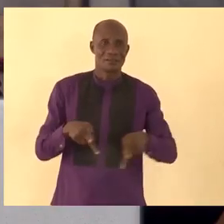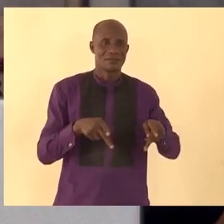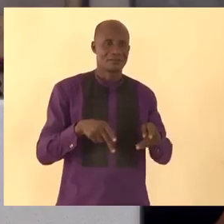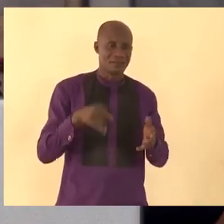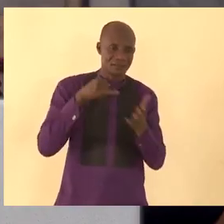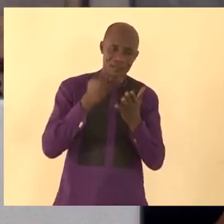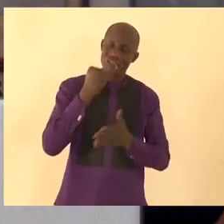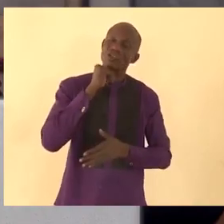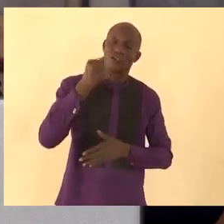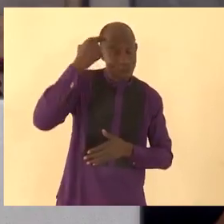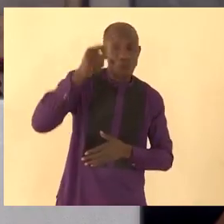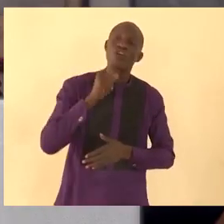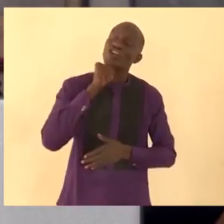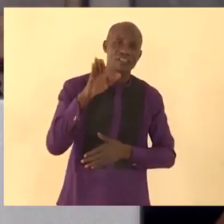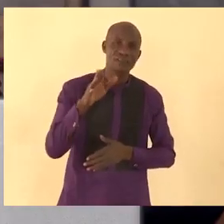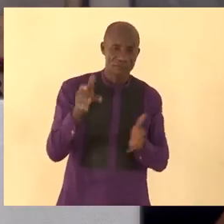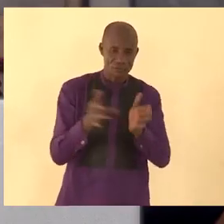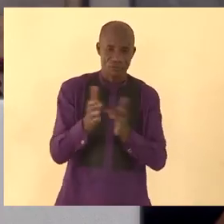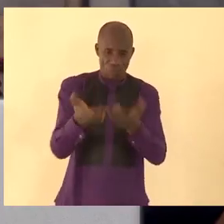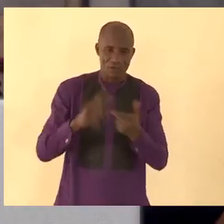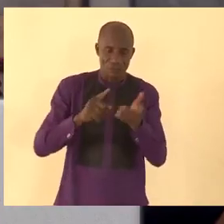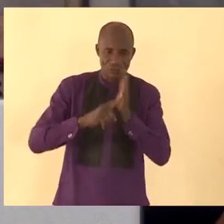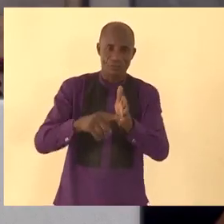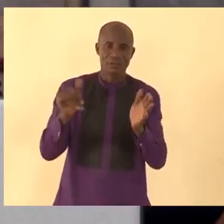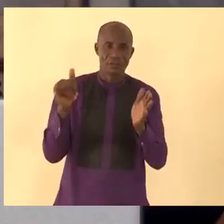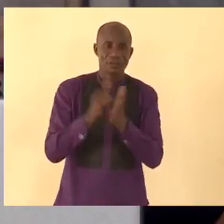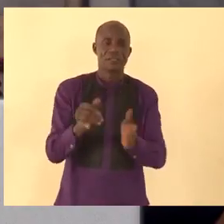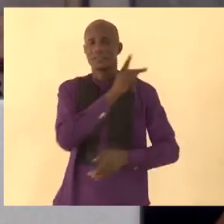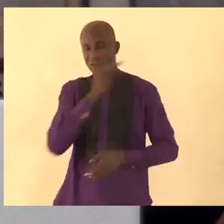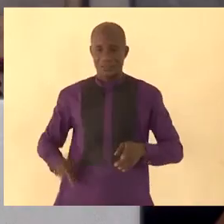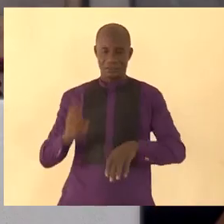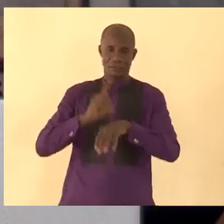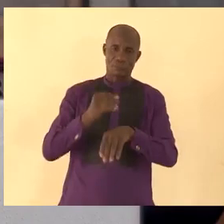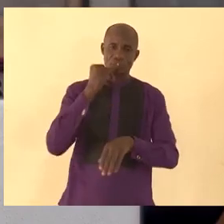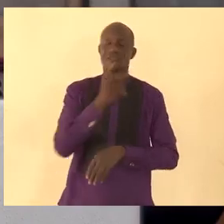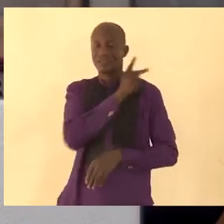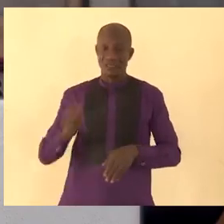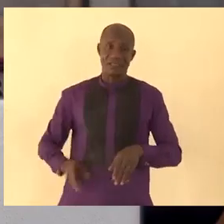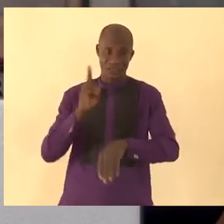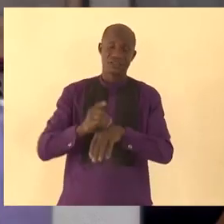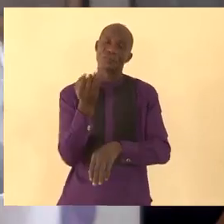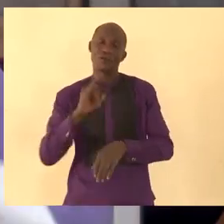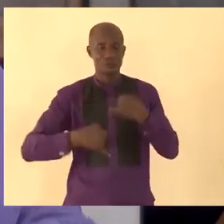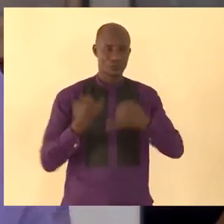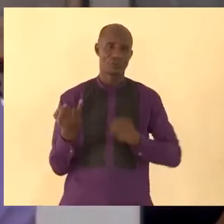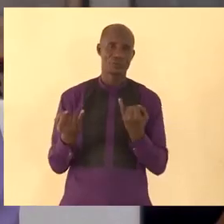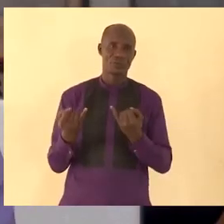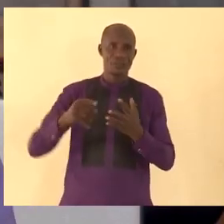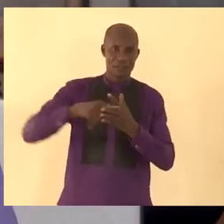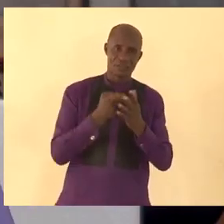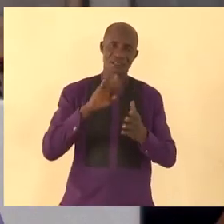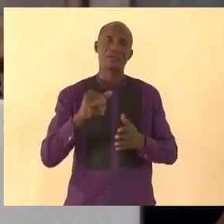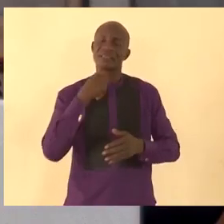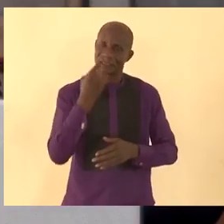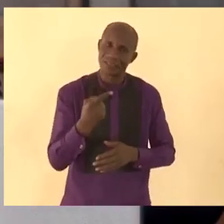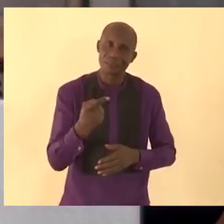It is not for nothing. Jesus wanted to show that the kingdom of God is a kingdom of joy. So he begins by saying, the